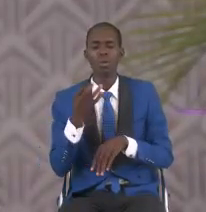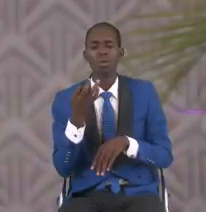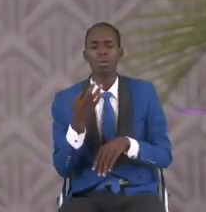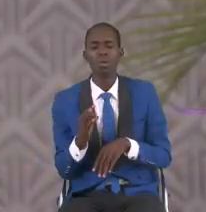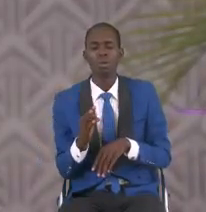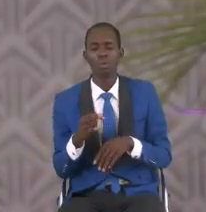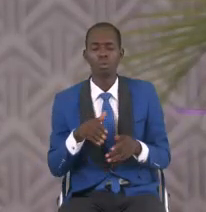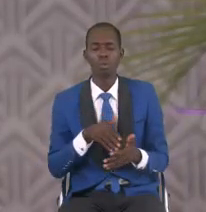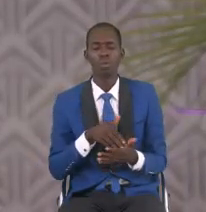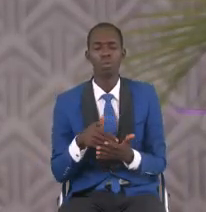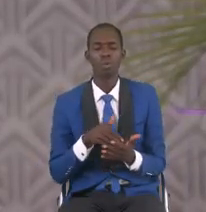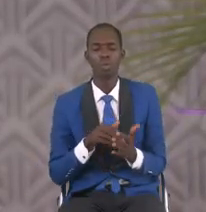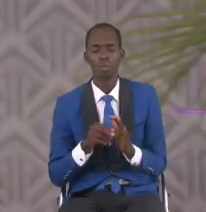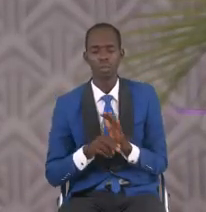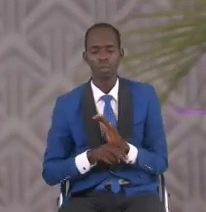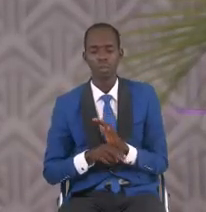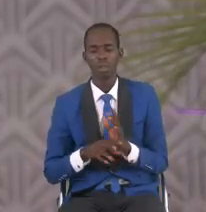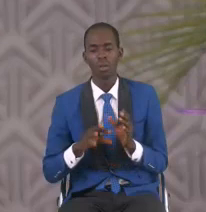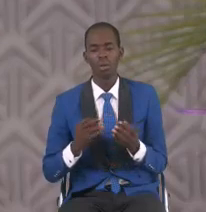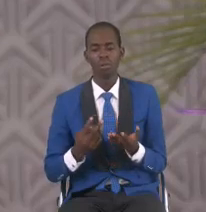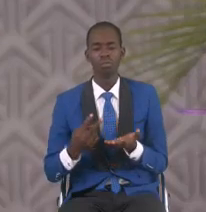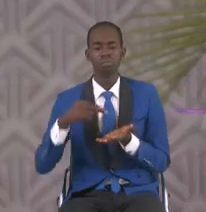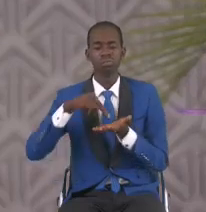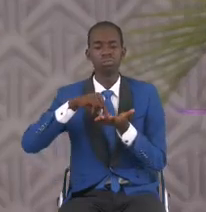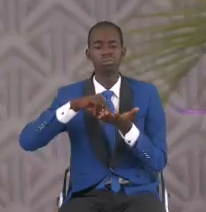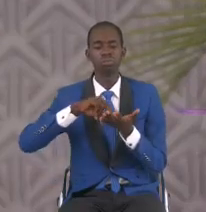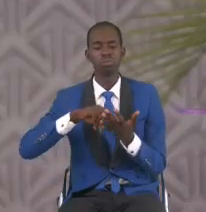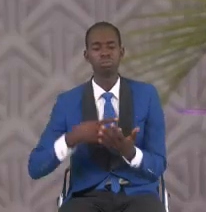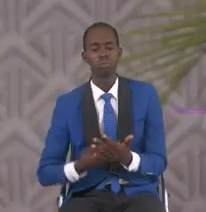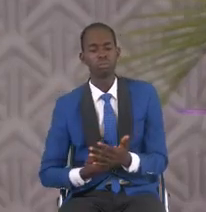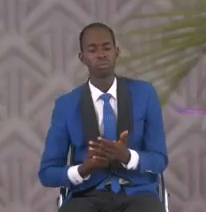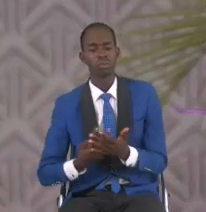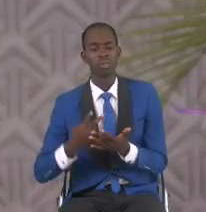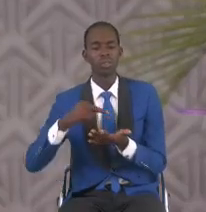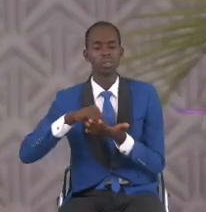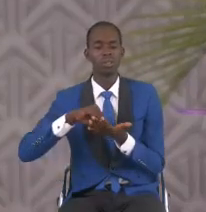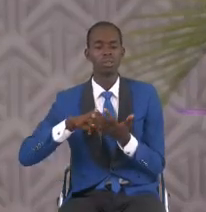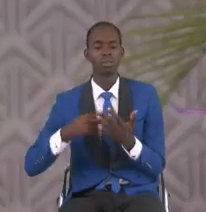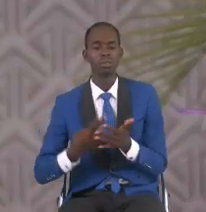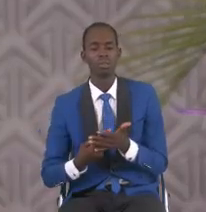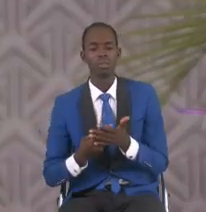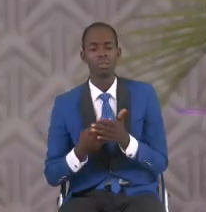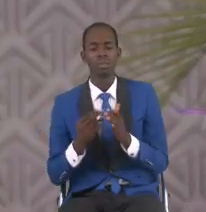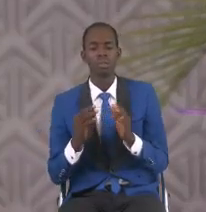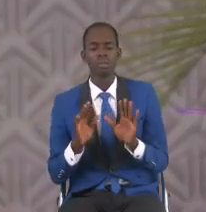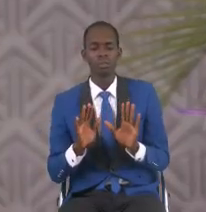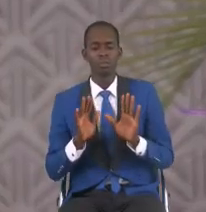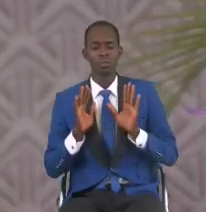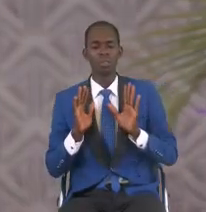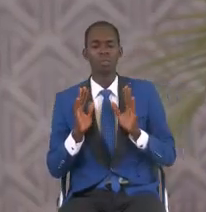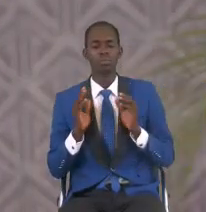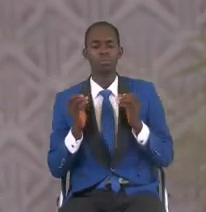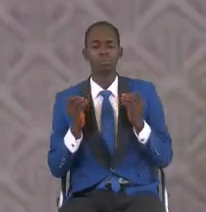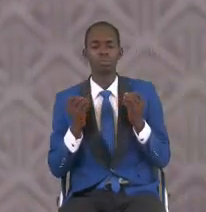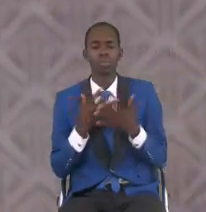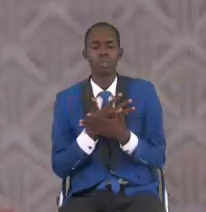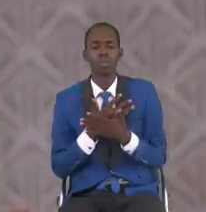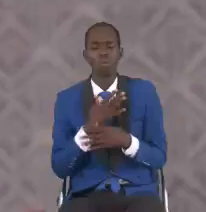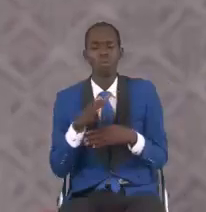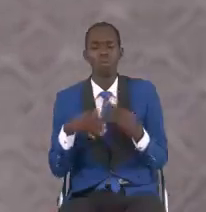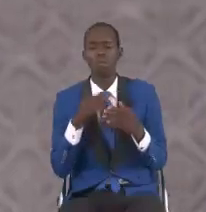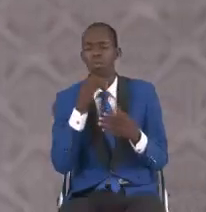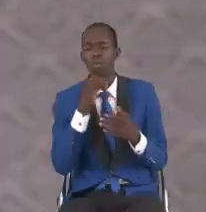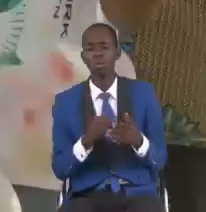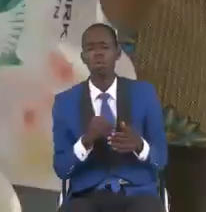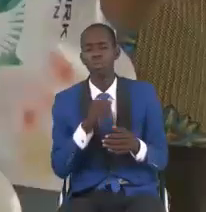weakness, of falling and rising, of fear, of timidity, all that old life is